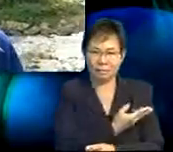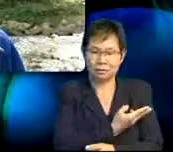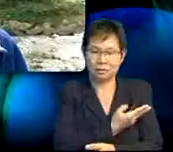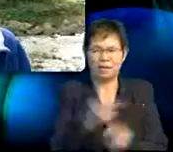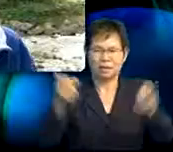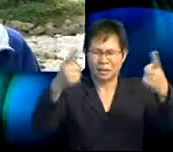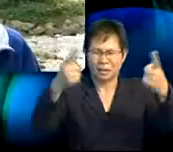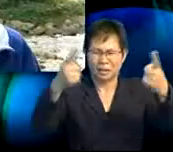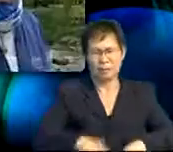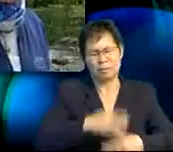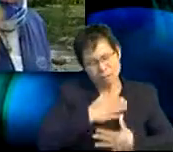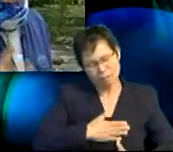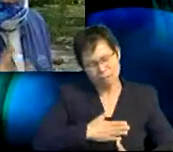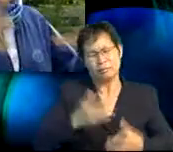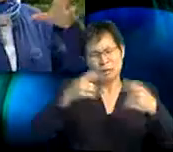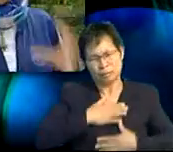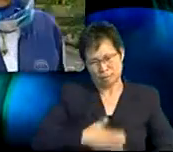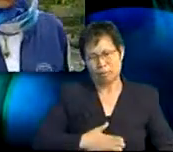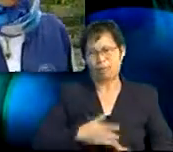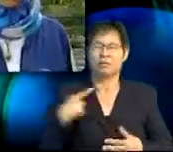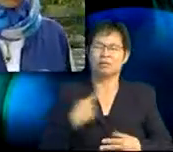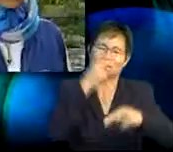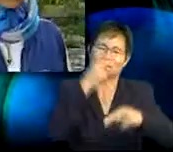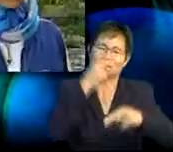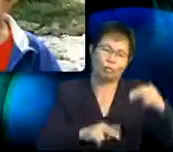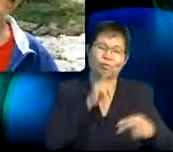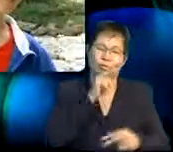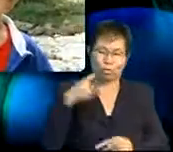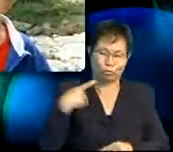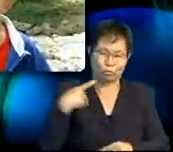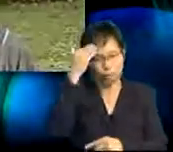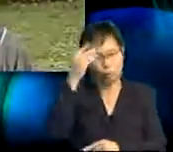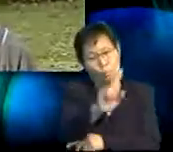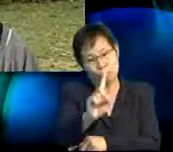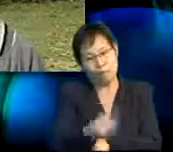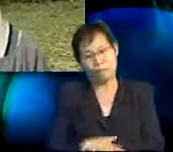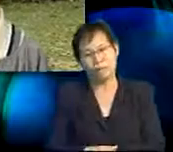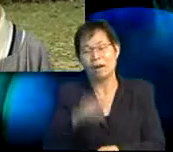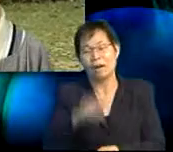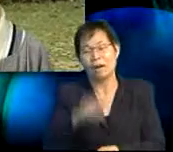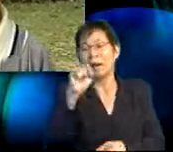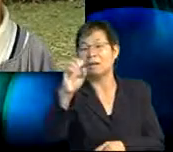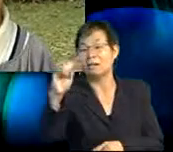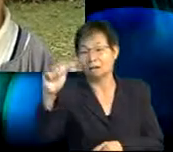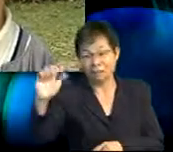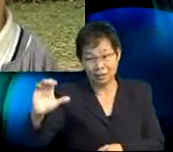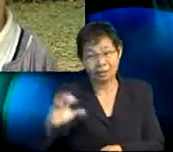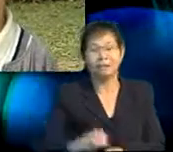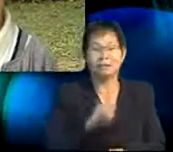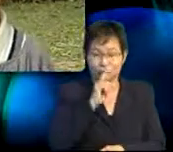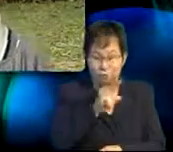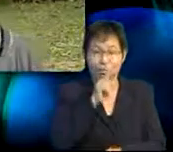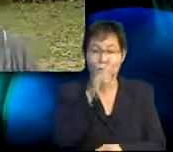just joking. Of course we know where it is. Right, Isaac? Yes, we certainly do. It's just a